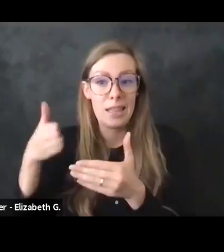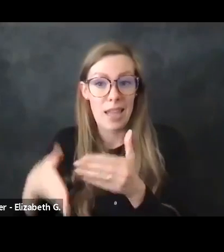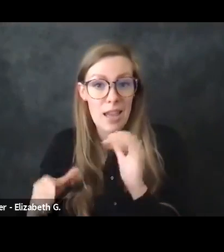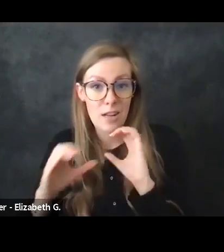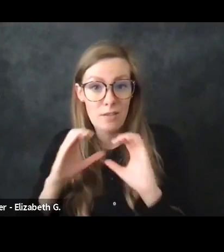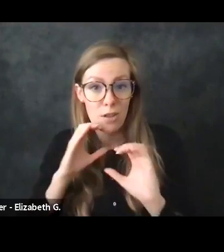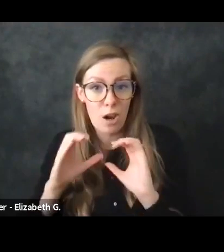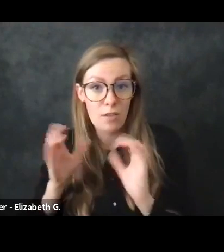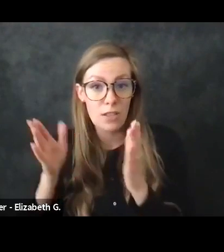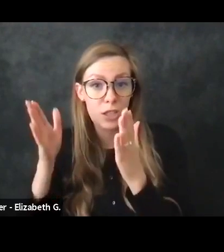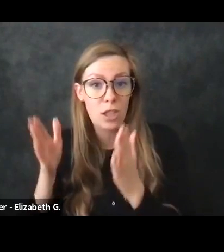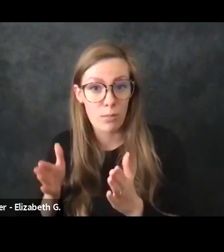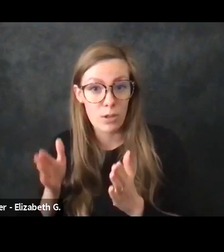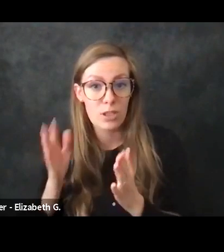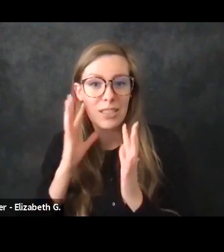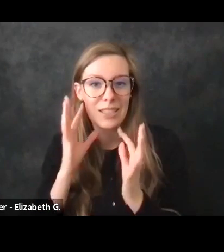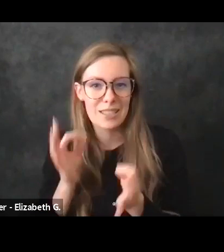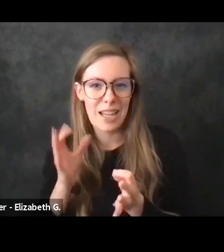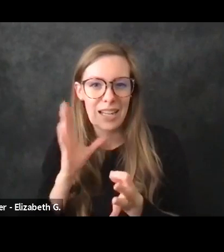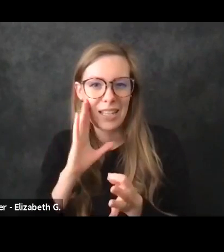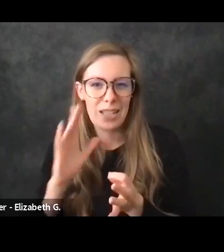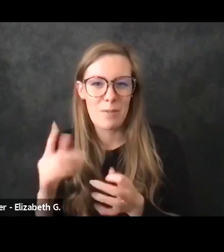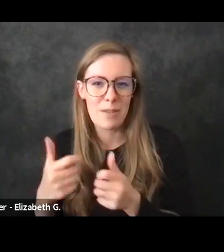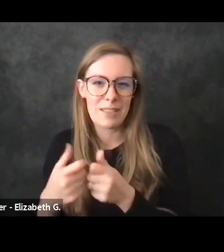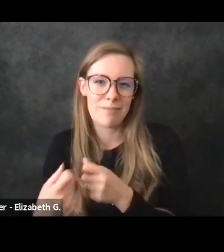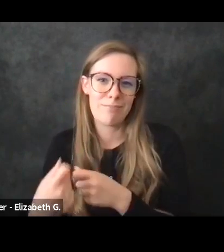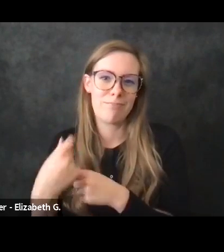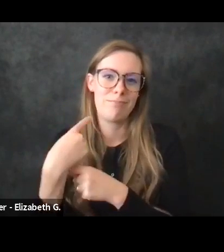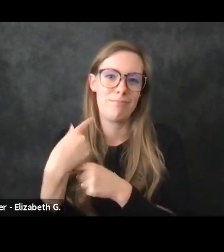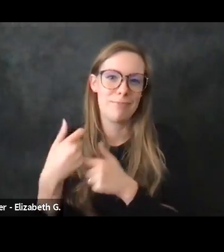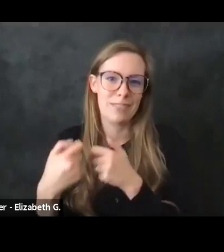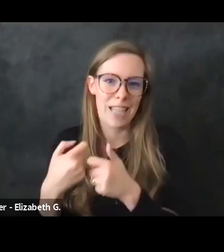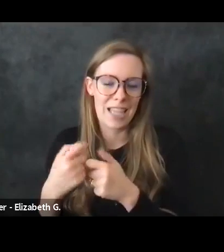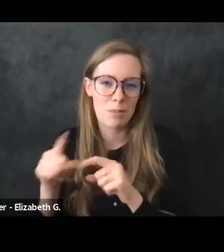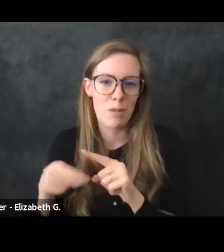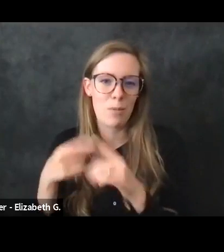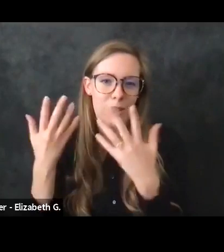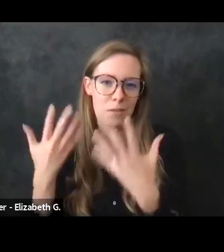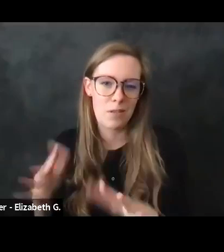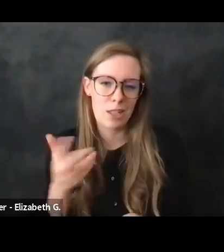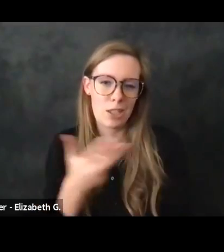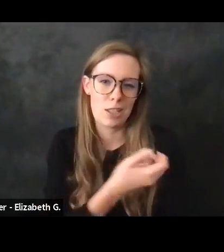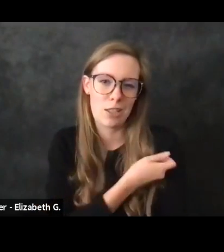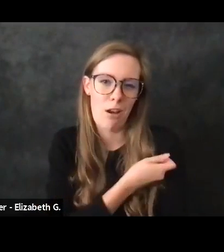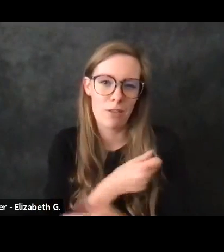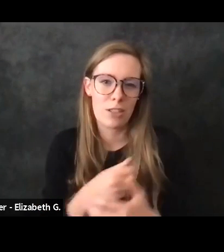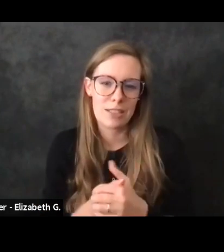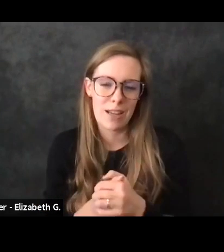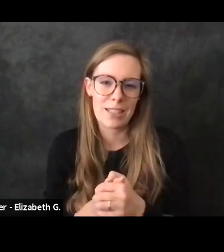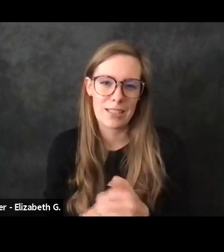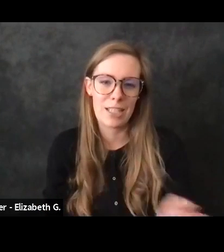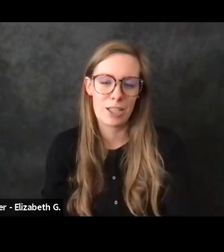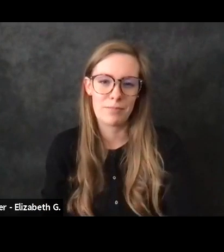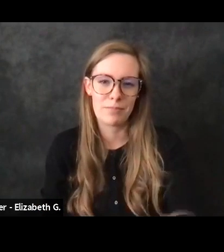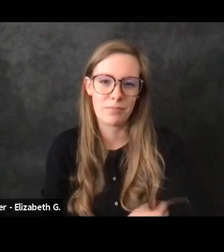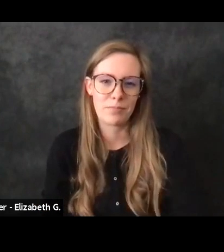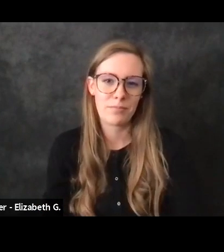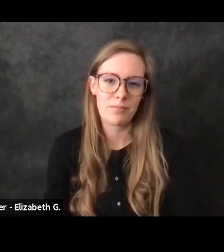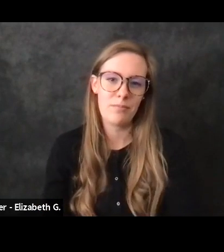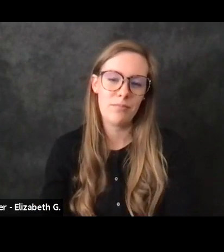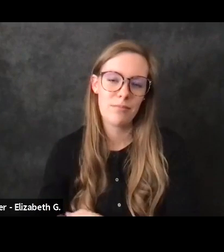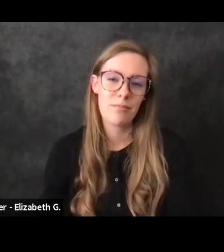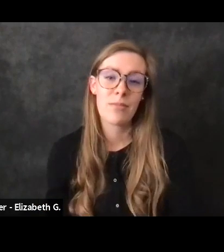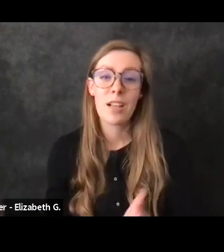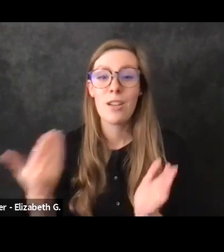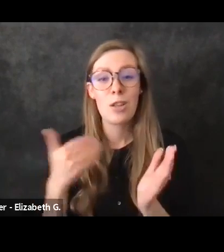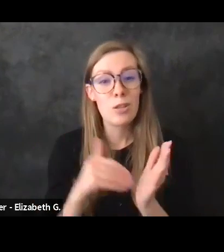he is going to text me when he gets his vaccination completed after the conversation that we had. And so again, I would just